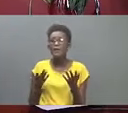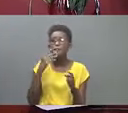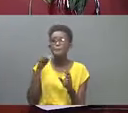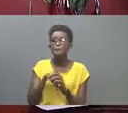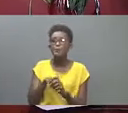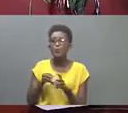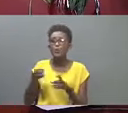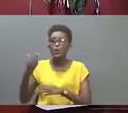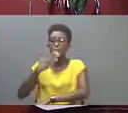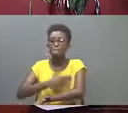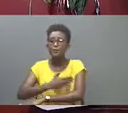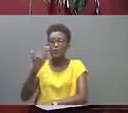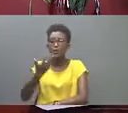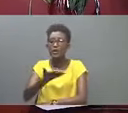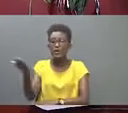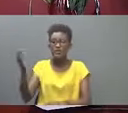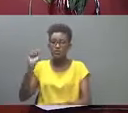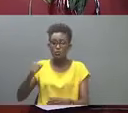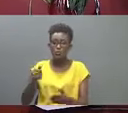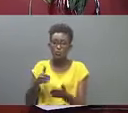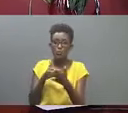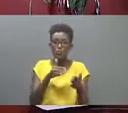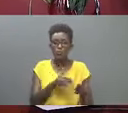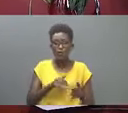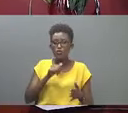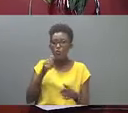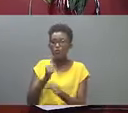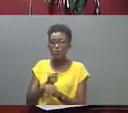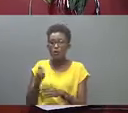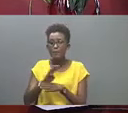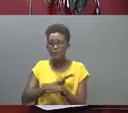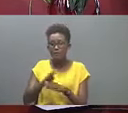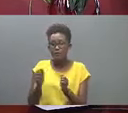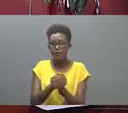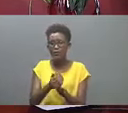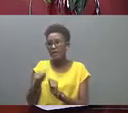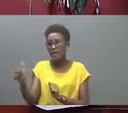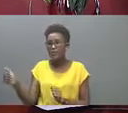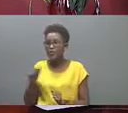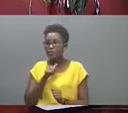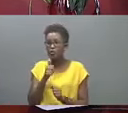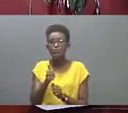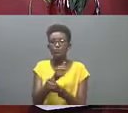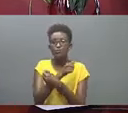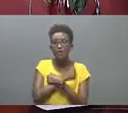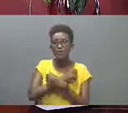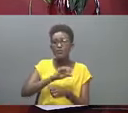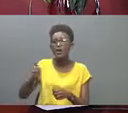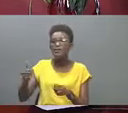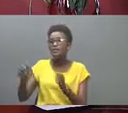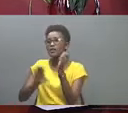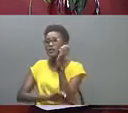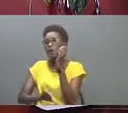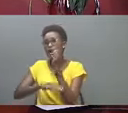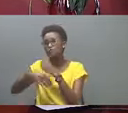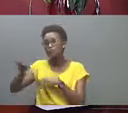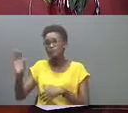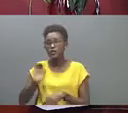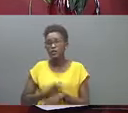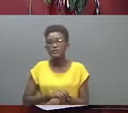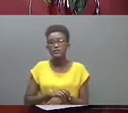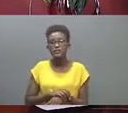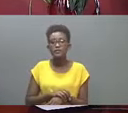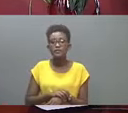borders that make us not even to trend with our brothers, not to love our brothers. Lord, help us. Give us